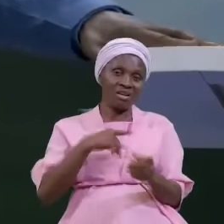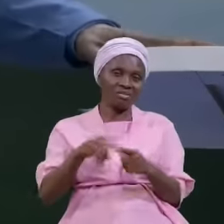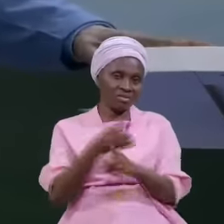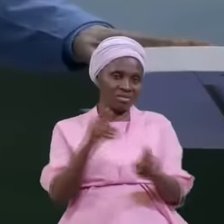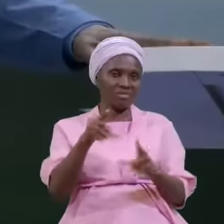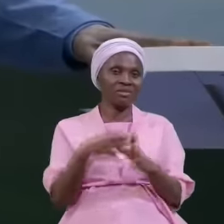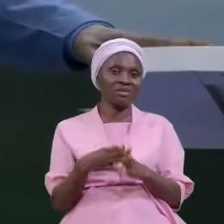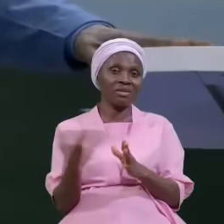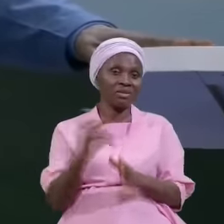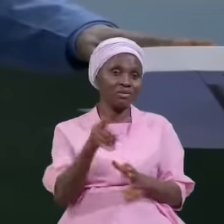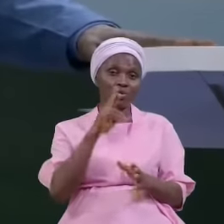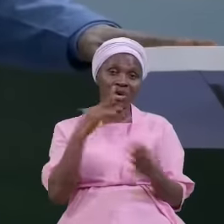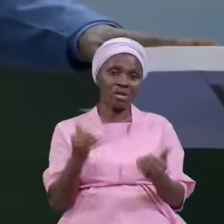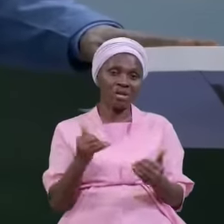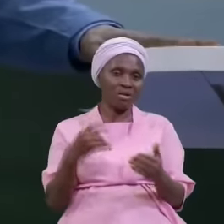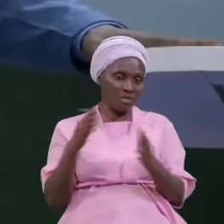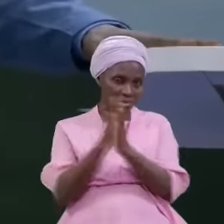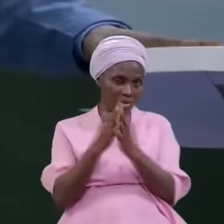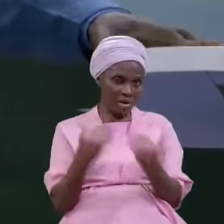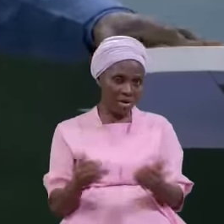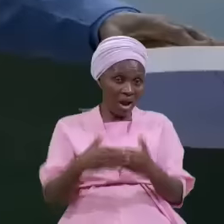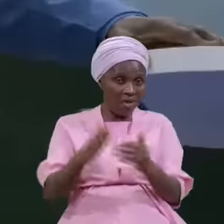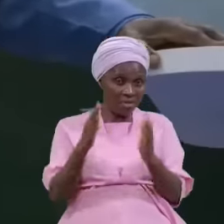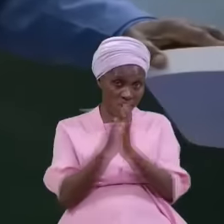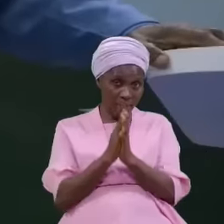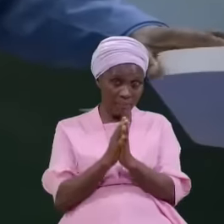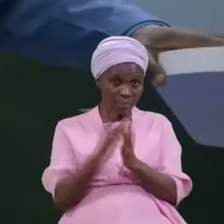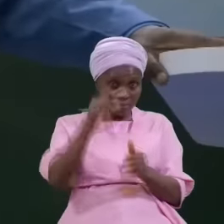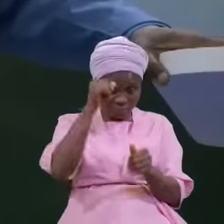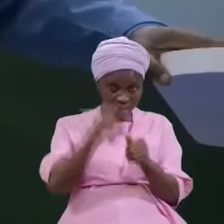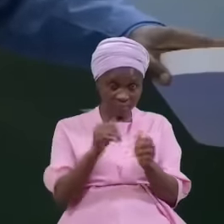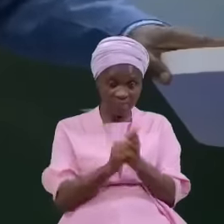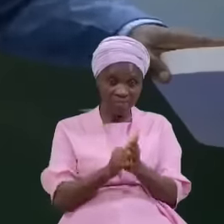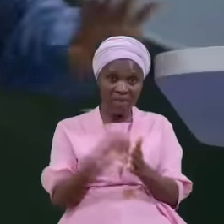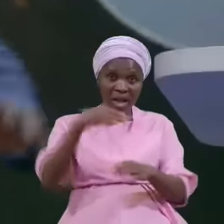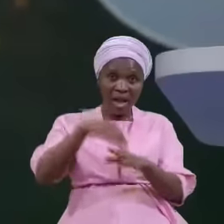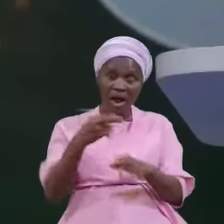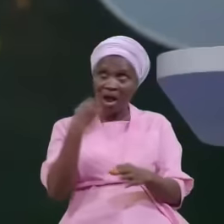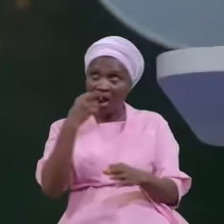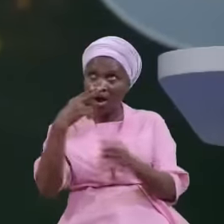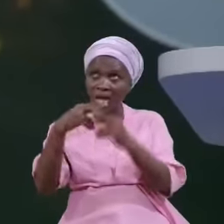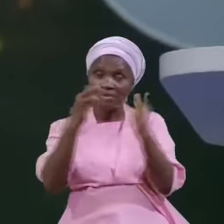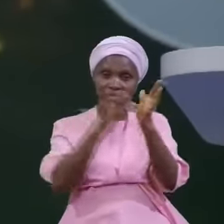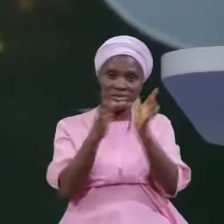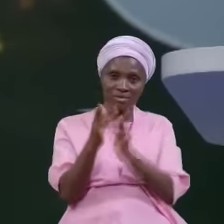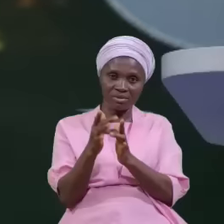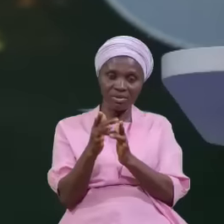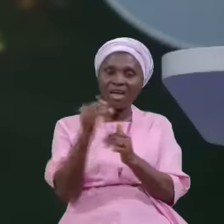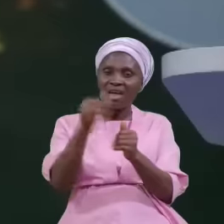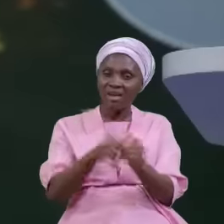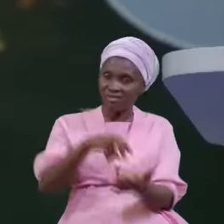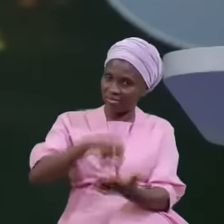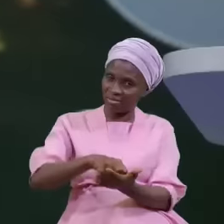prayer, remember that at the mention of the name of Jesus, every knee shall